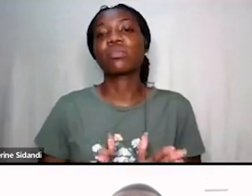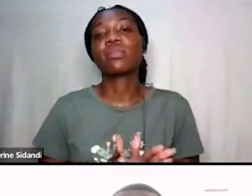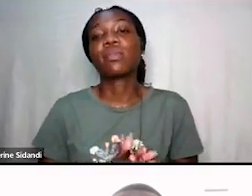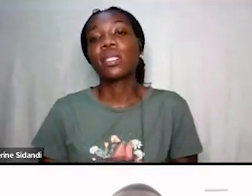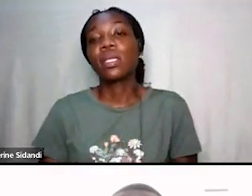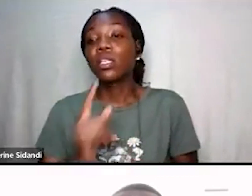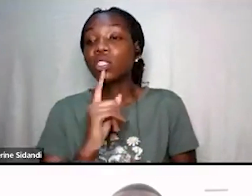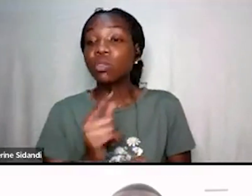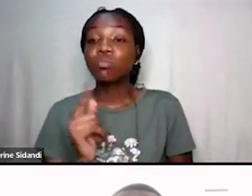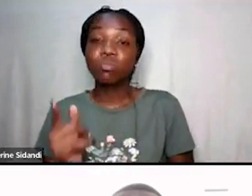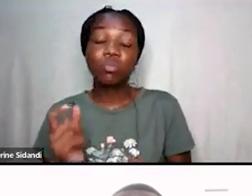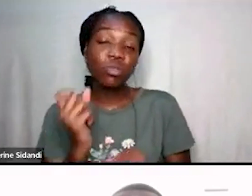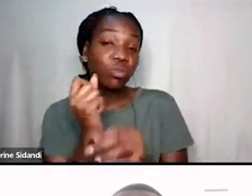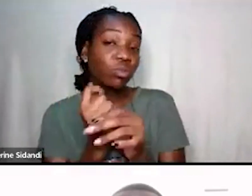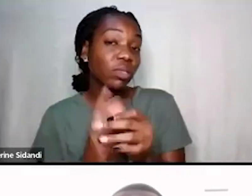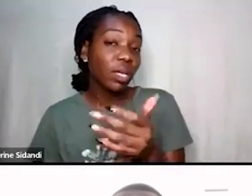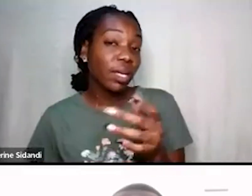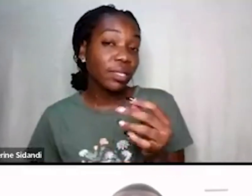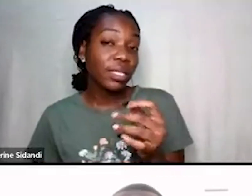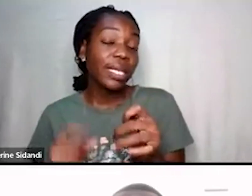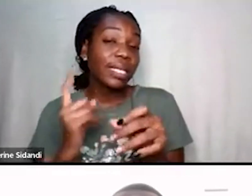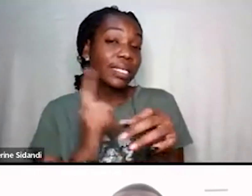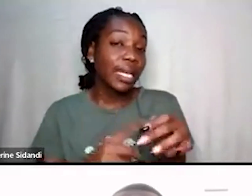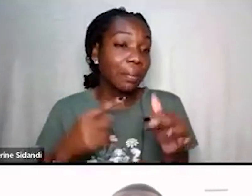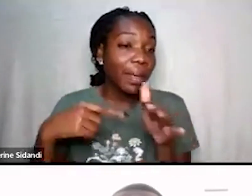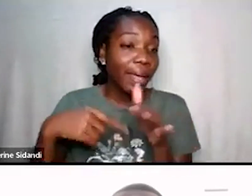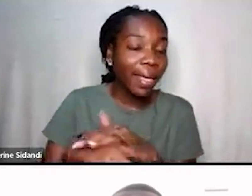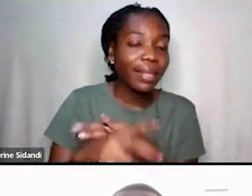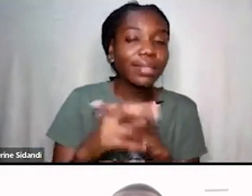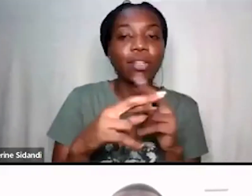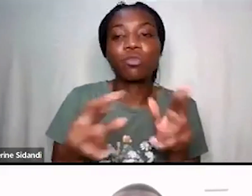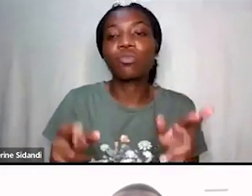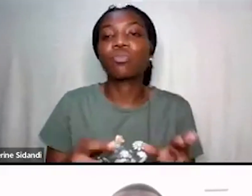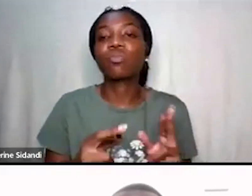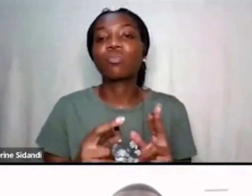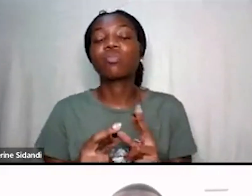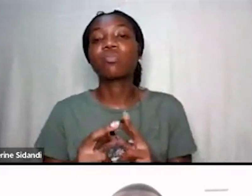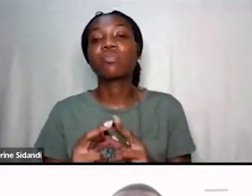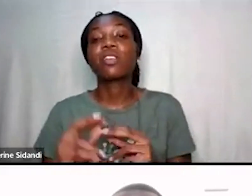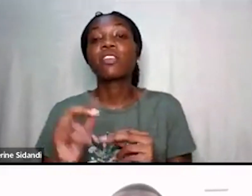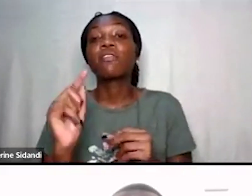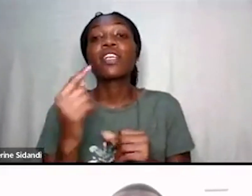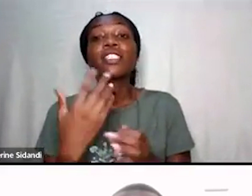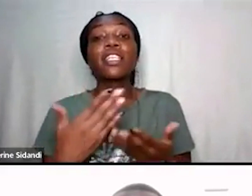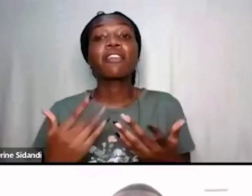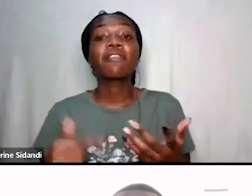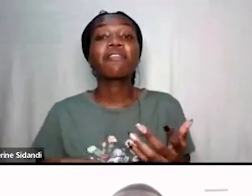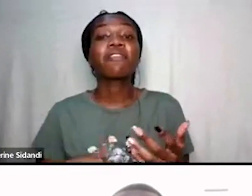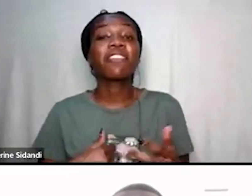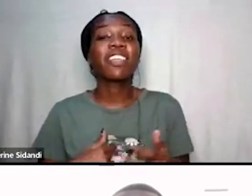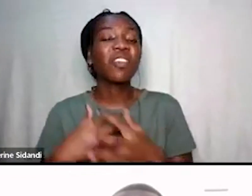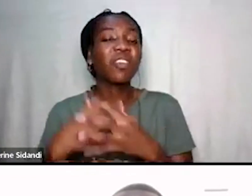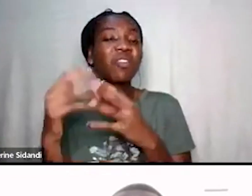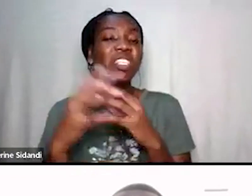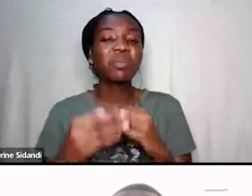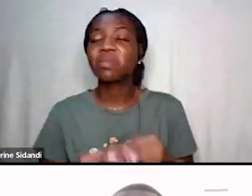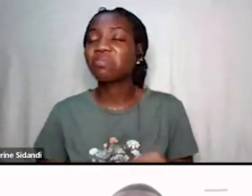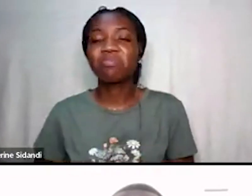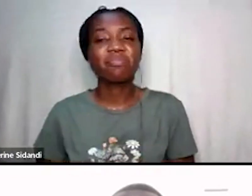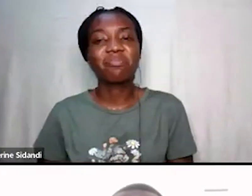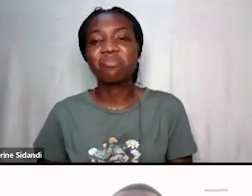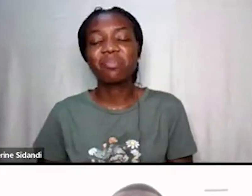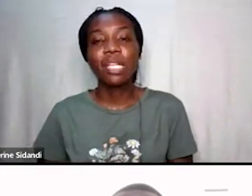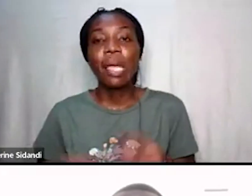to do is, once you get into a room, for example, the first thing they feel is that they feel very uncomfortable. But what